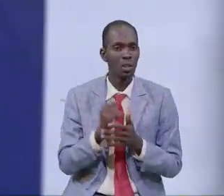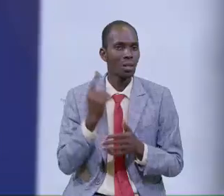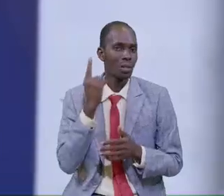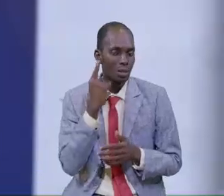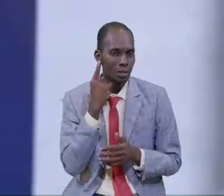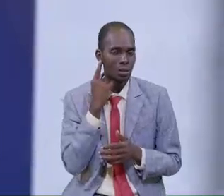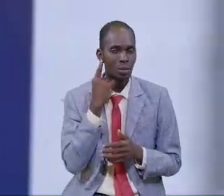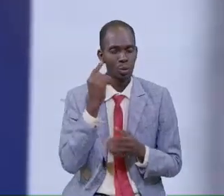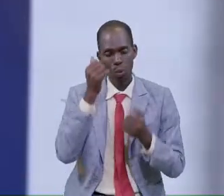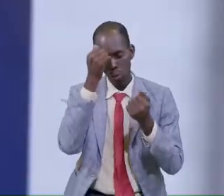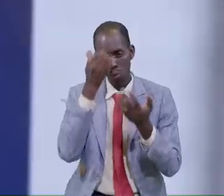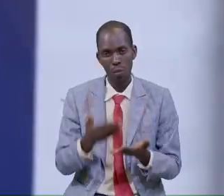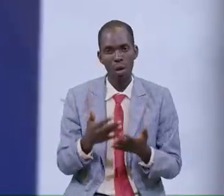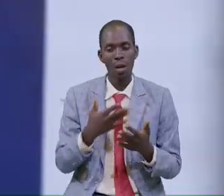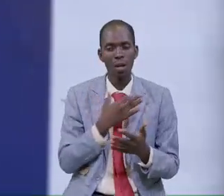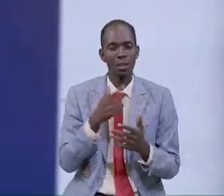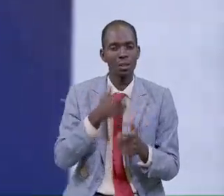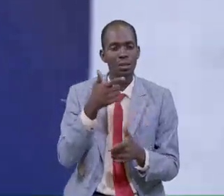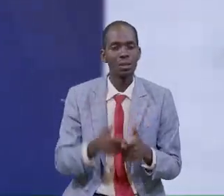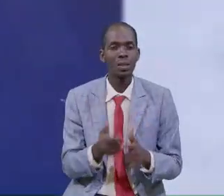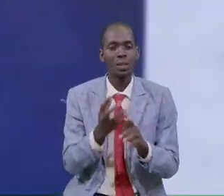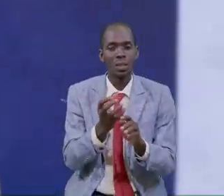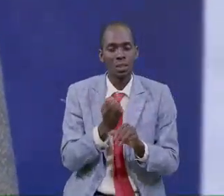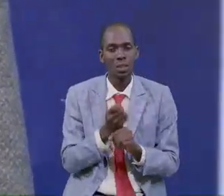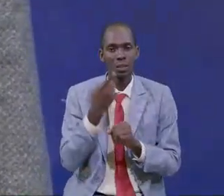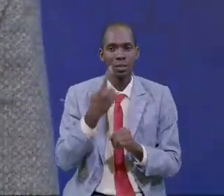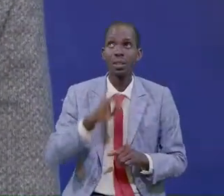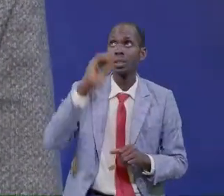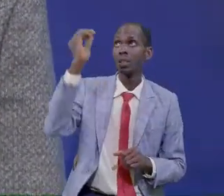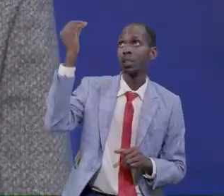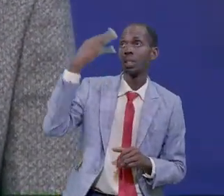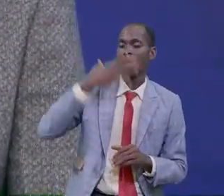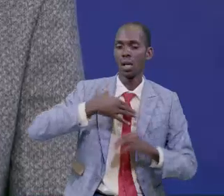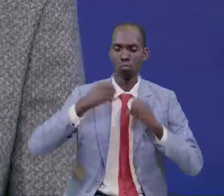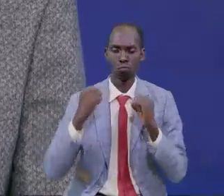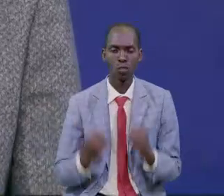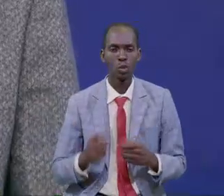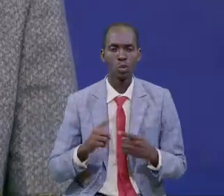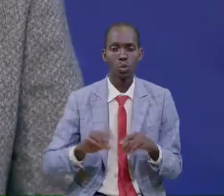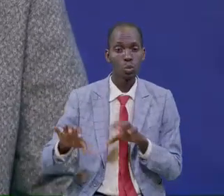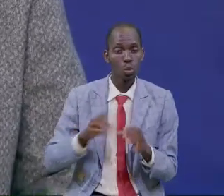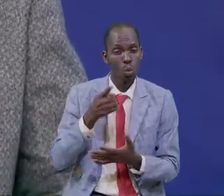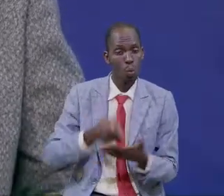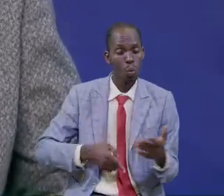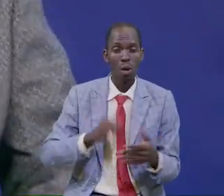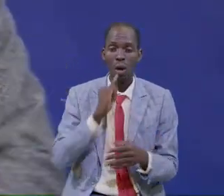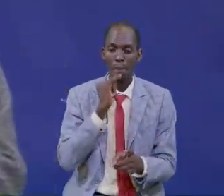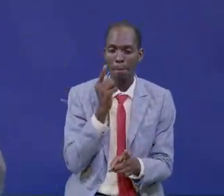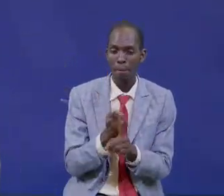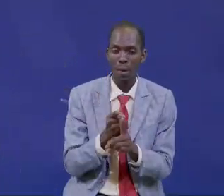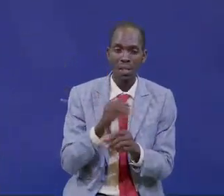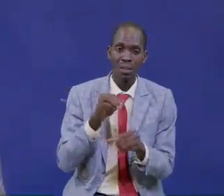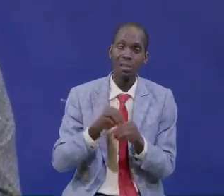then receive the grace and the strength to do what is right in his sight.